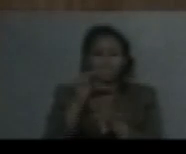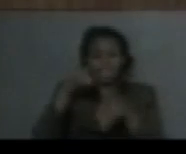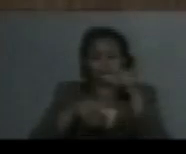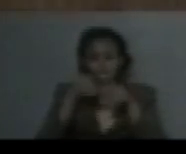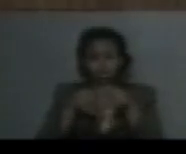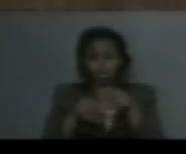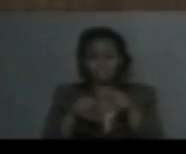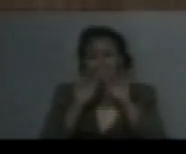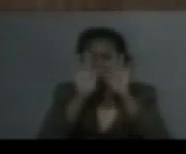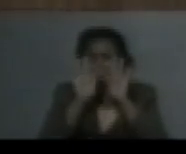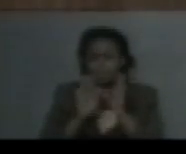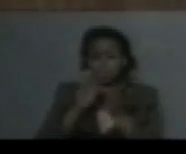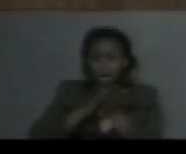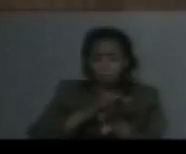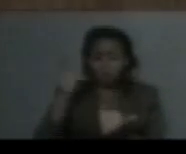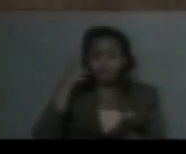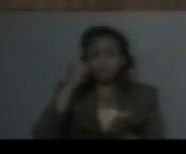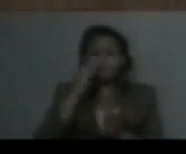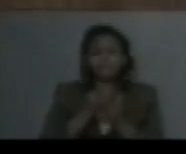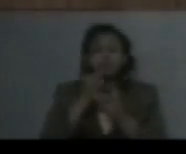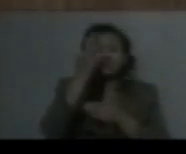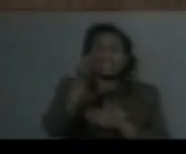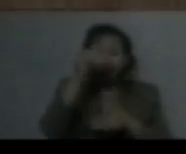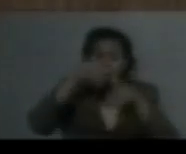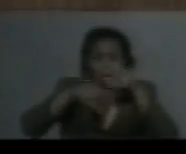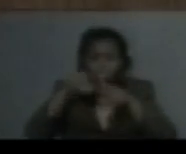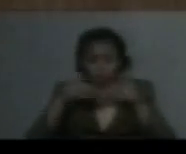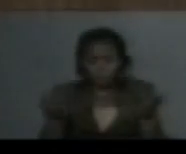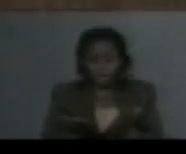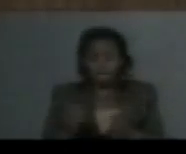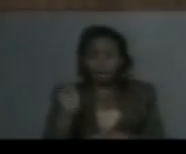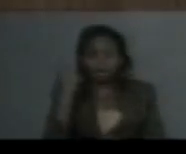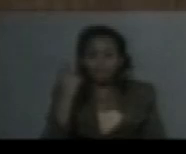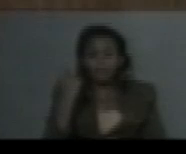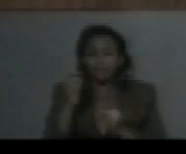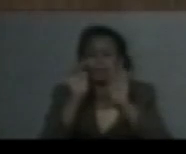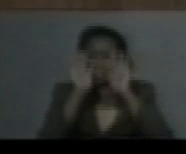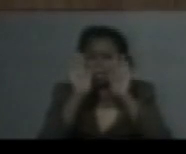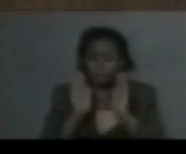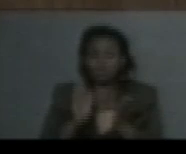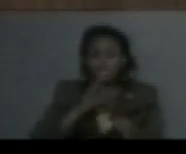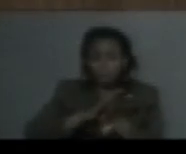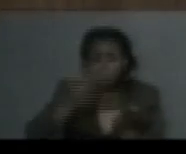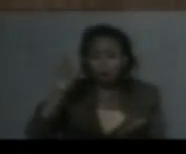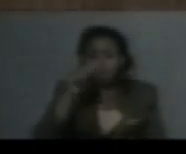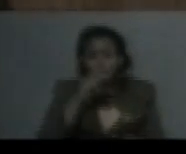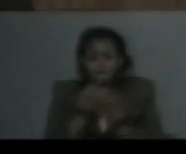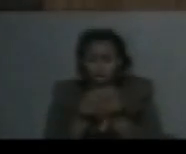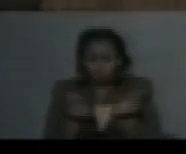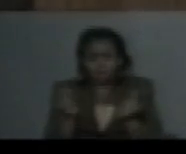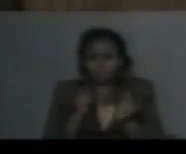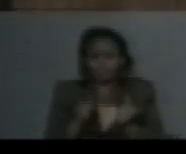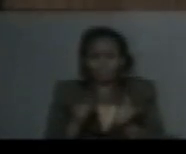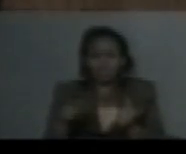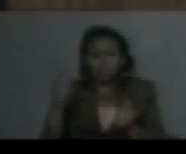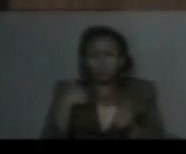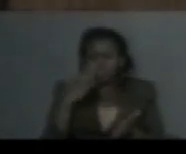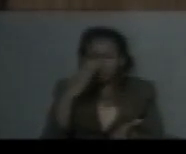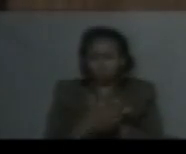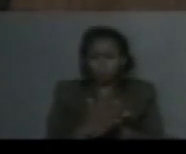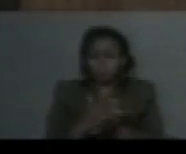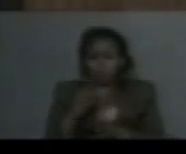for future elections in this country, and it is important that we address them and stop looking at this